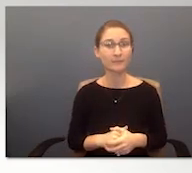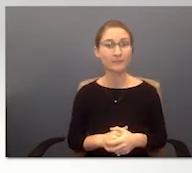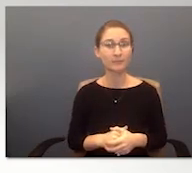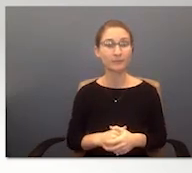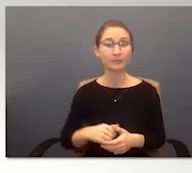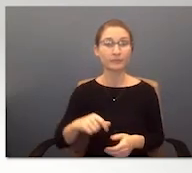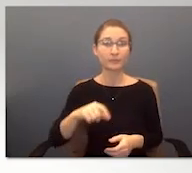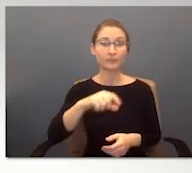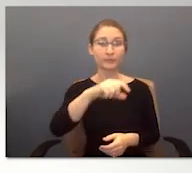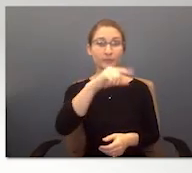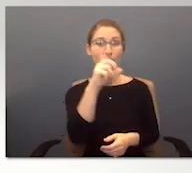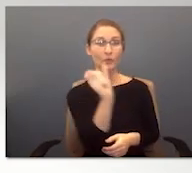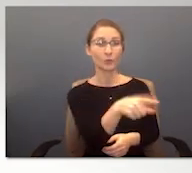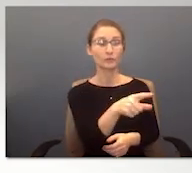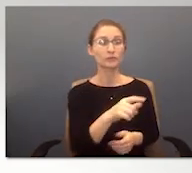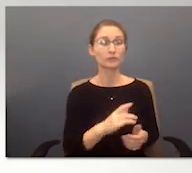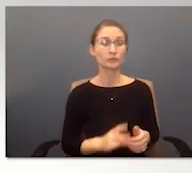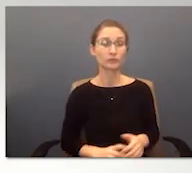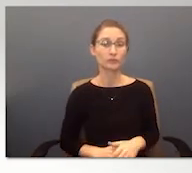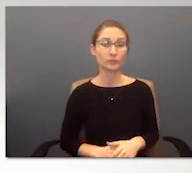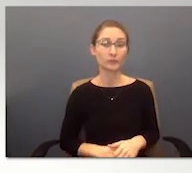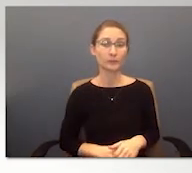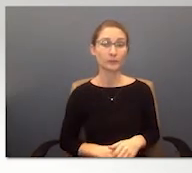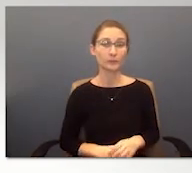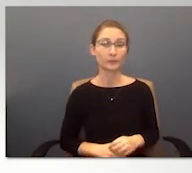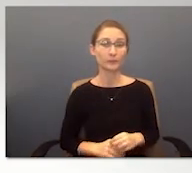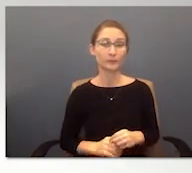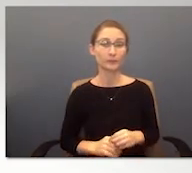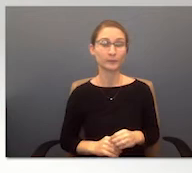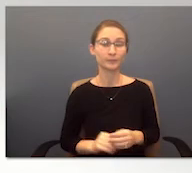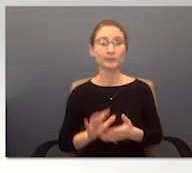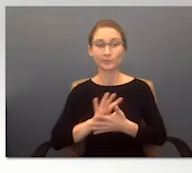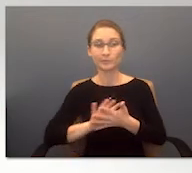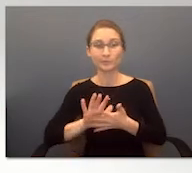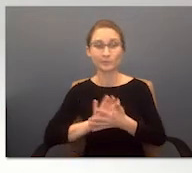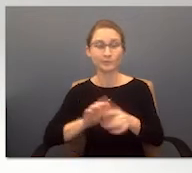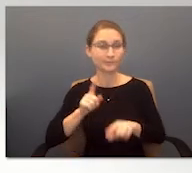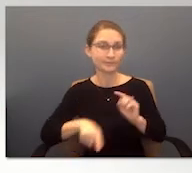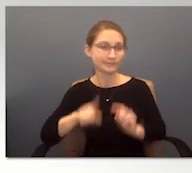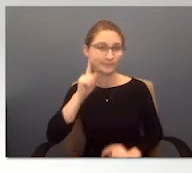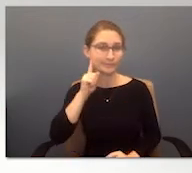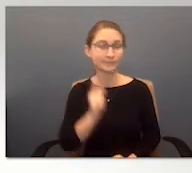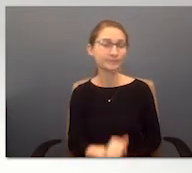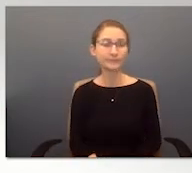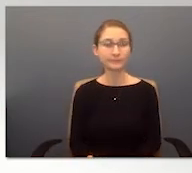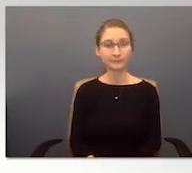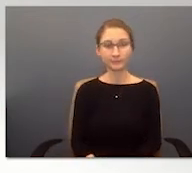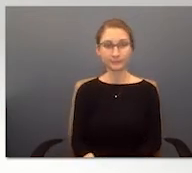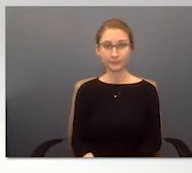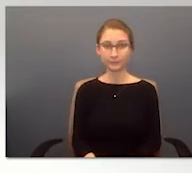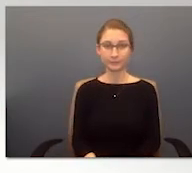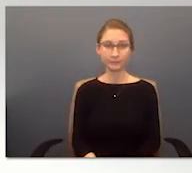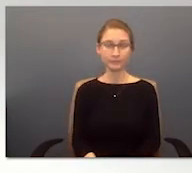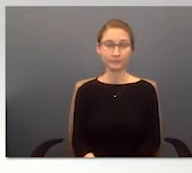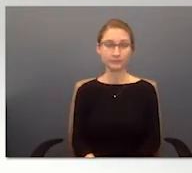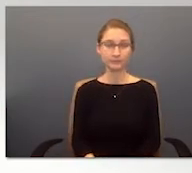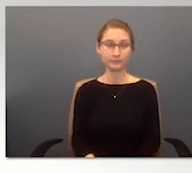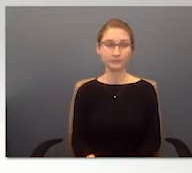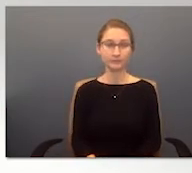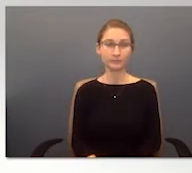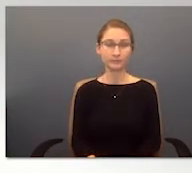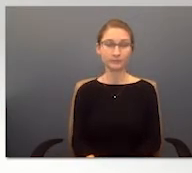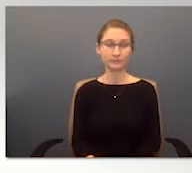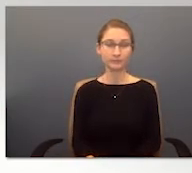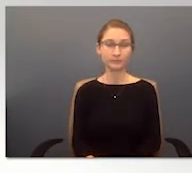I just have a question about, so there are no direct services through CMS anymore? It is all provided through